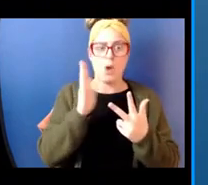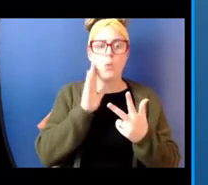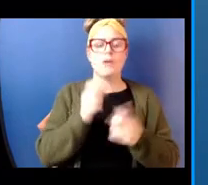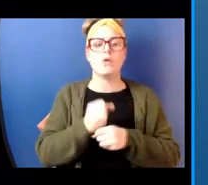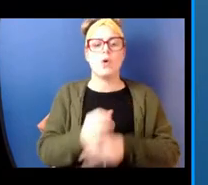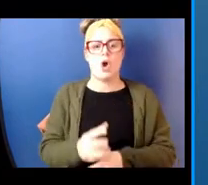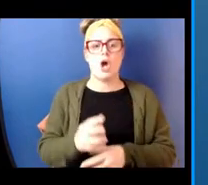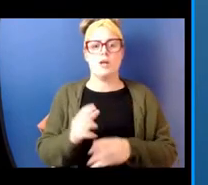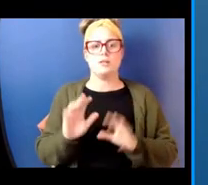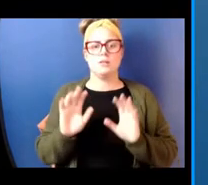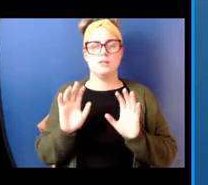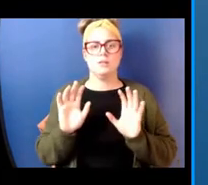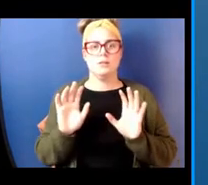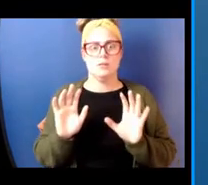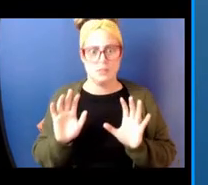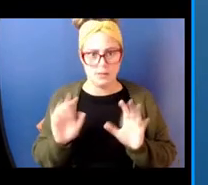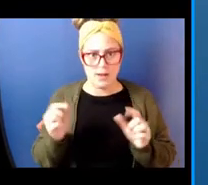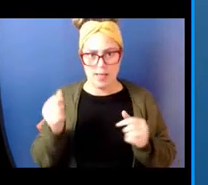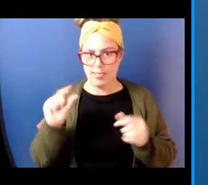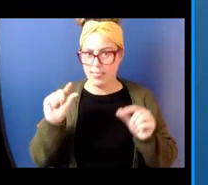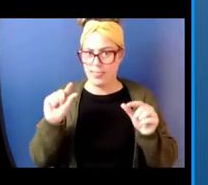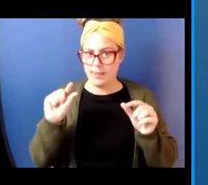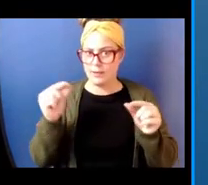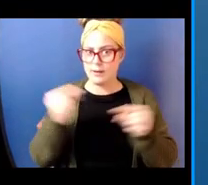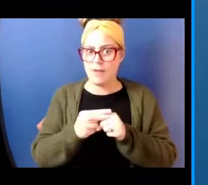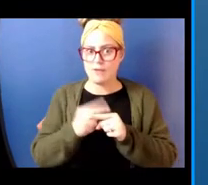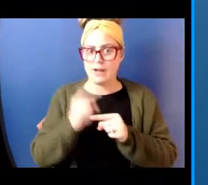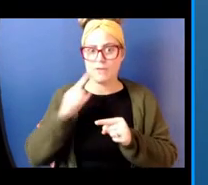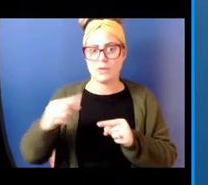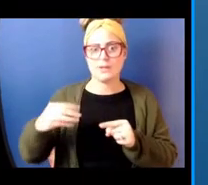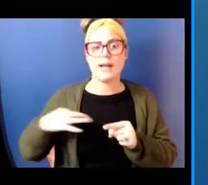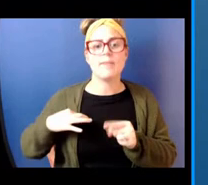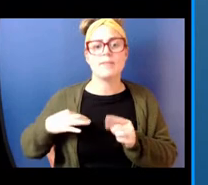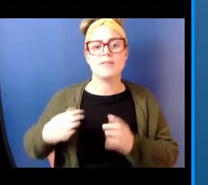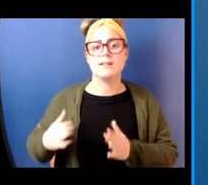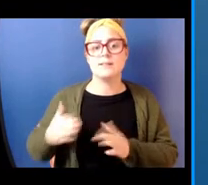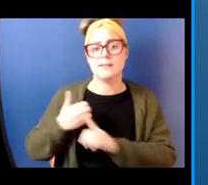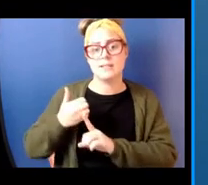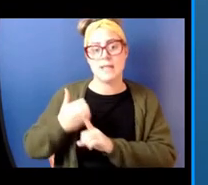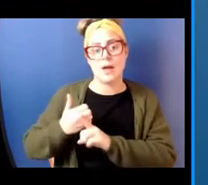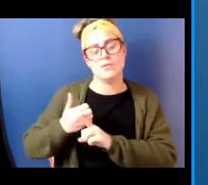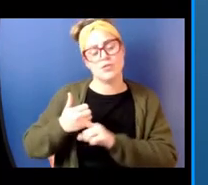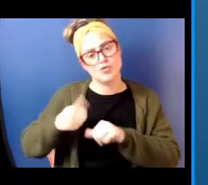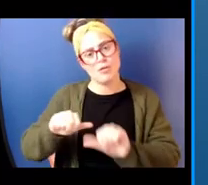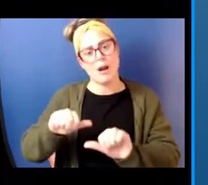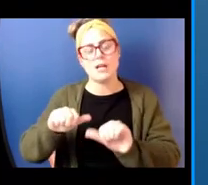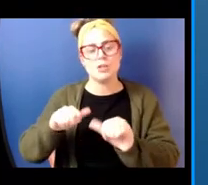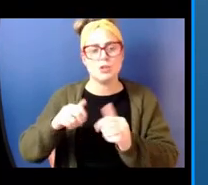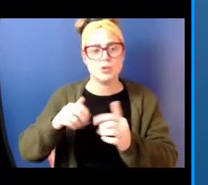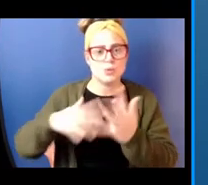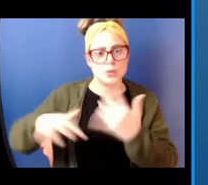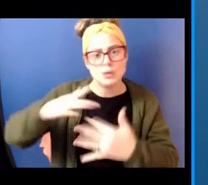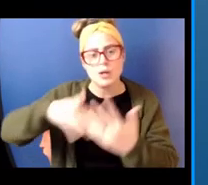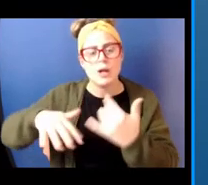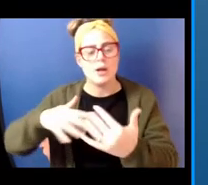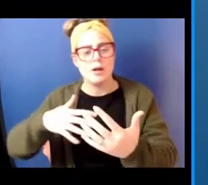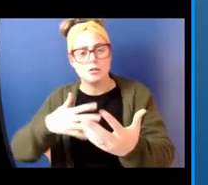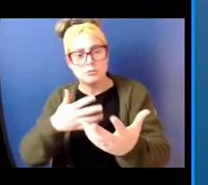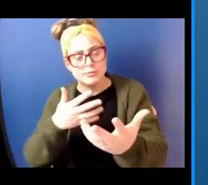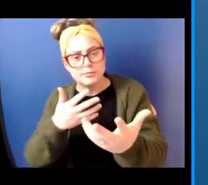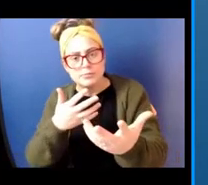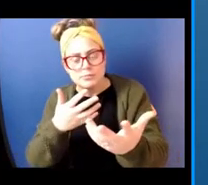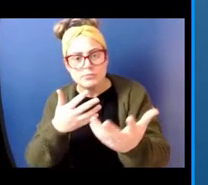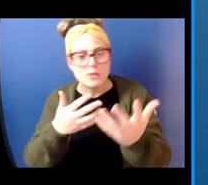a little bit of conflict for candidates trying to Vie for the attention